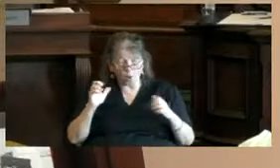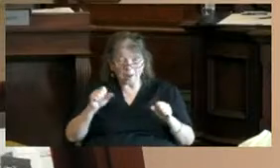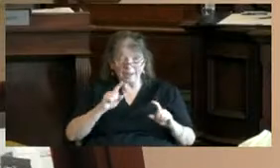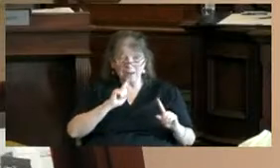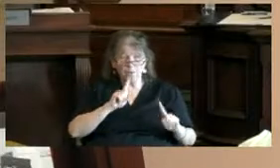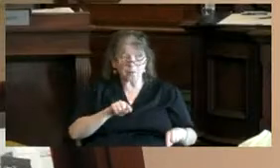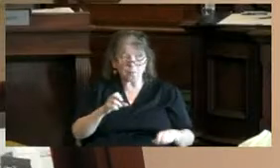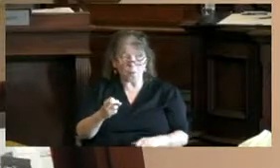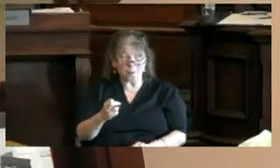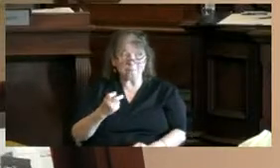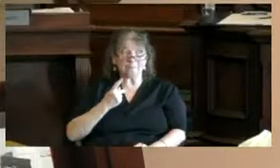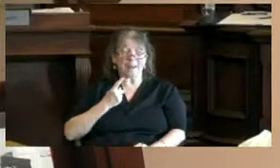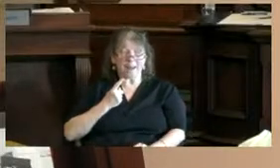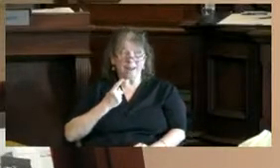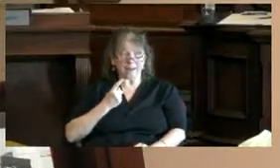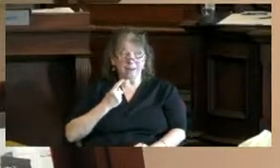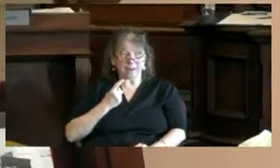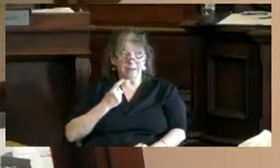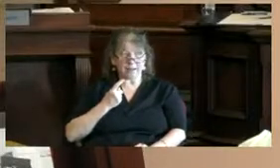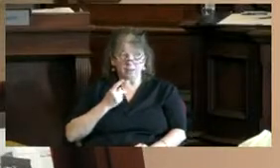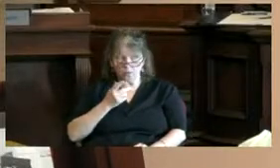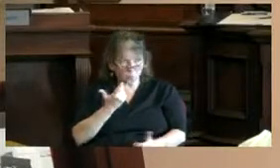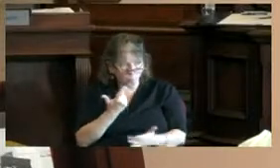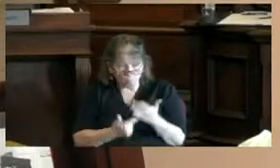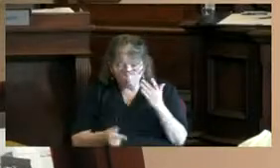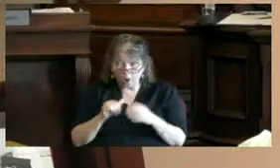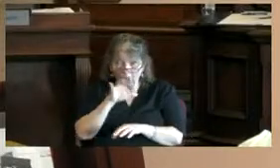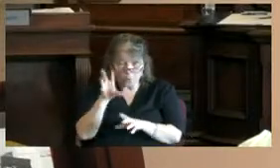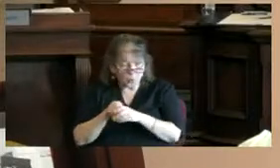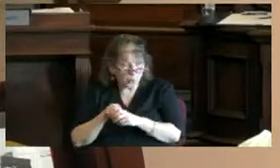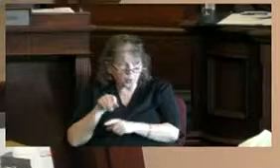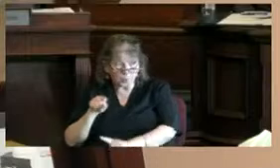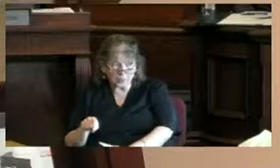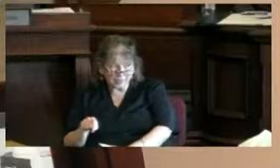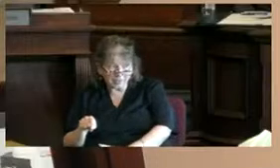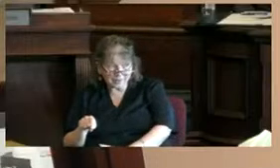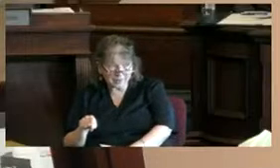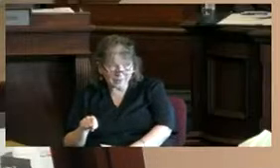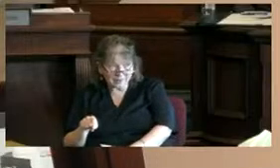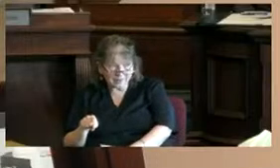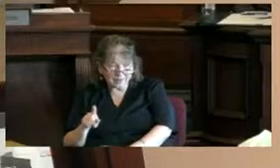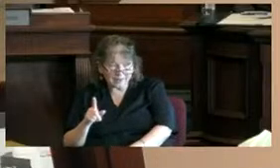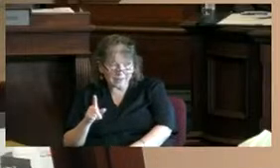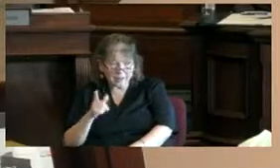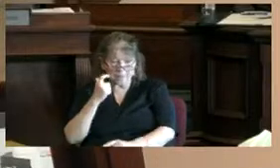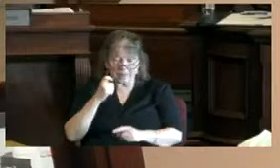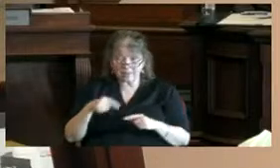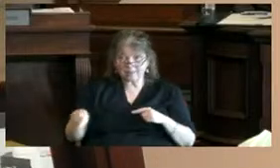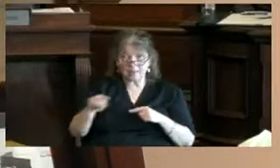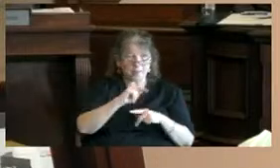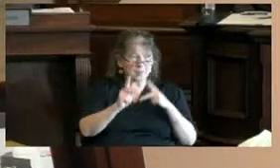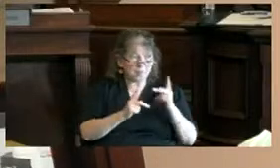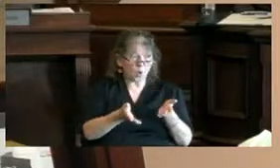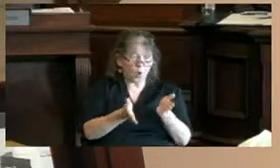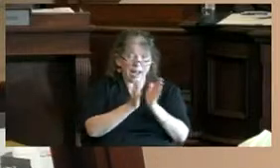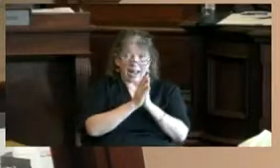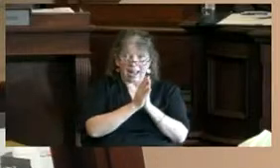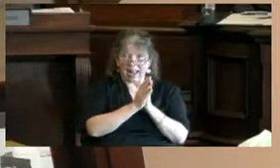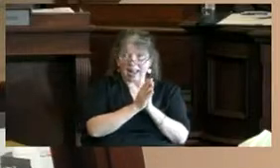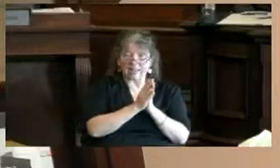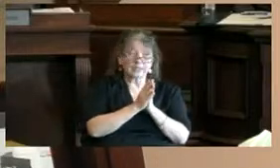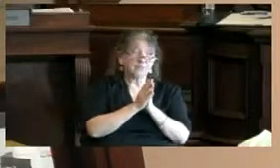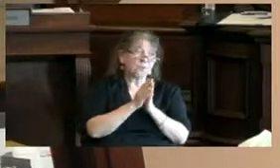back on what you're including versus what the neighborhood was asking for, because they were also asking for some trees to be